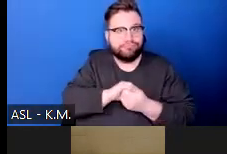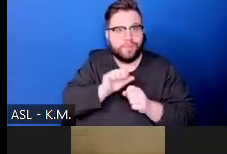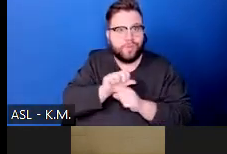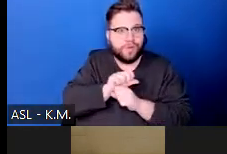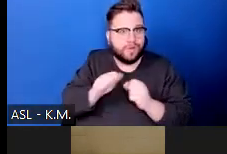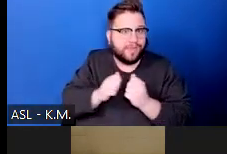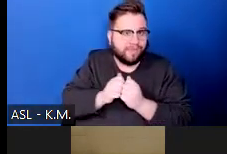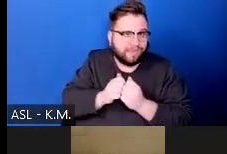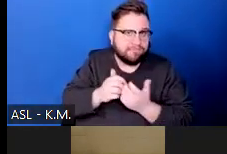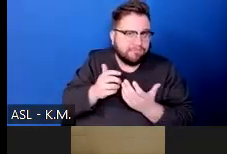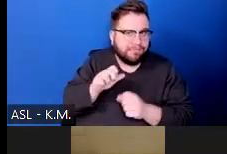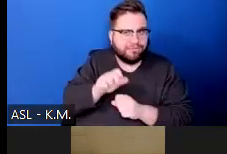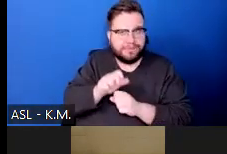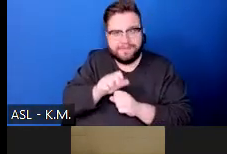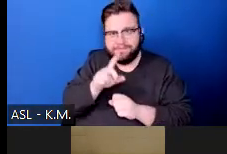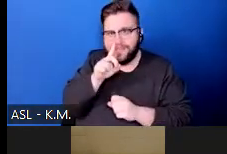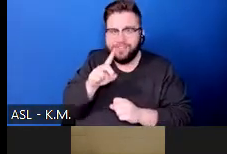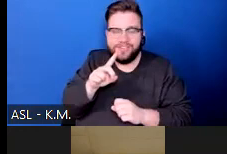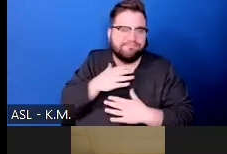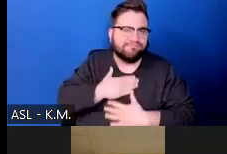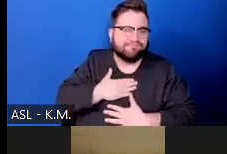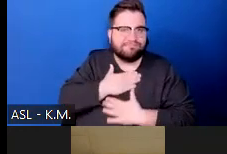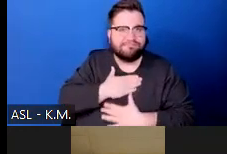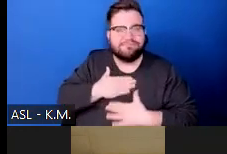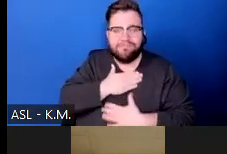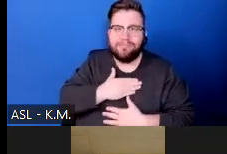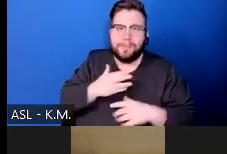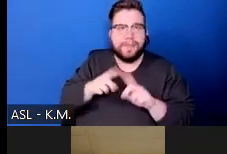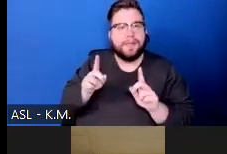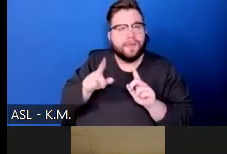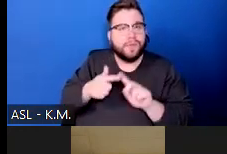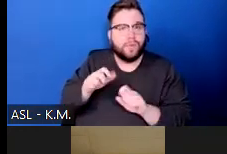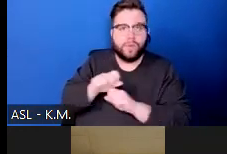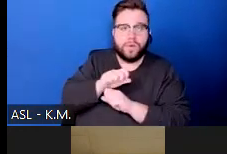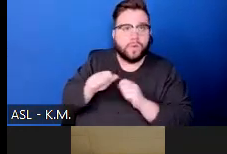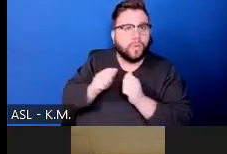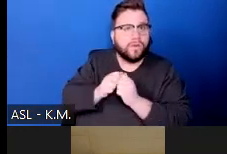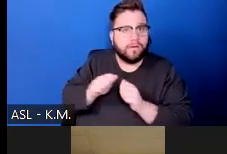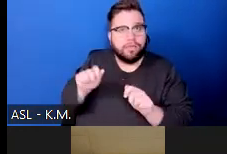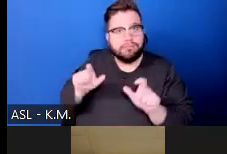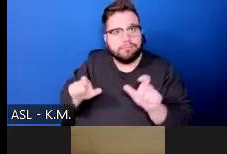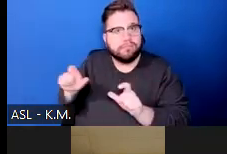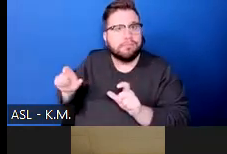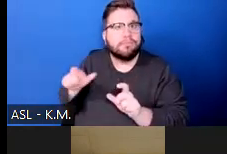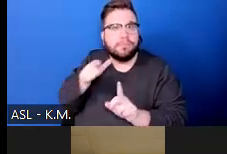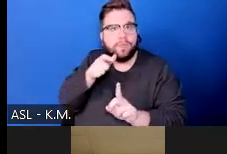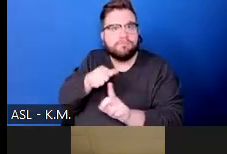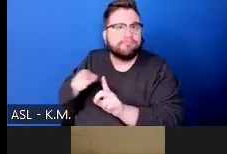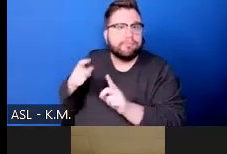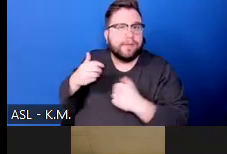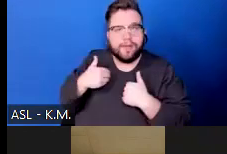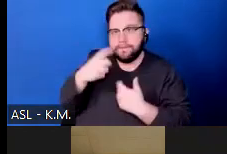in many ways, but when working with someone with autism, you have to always